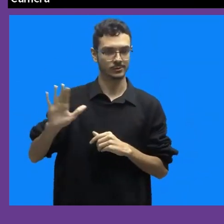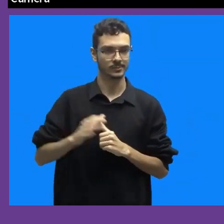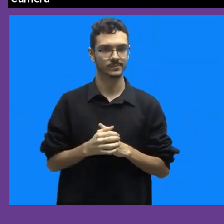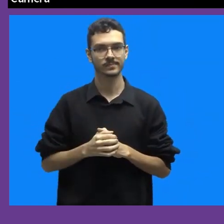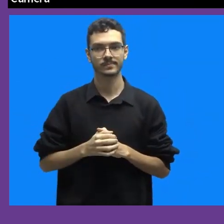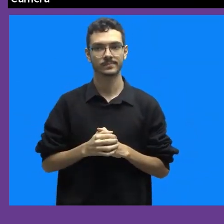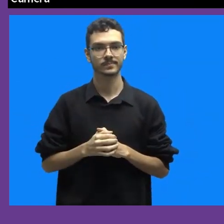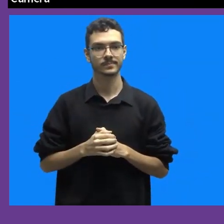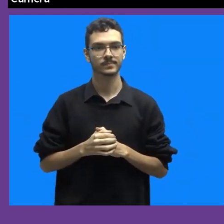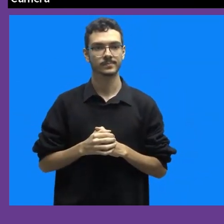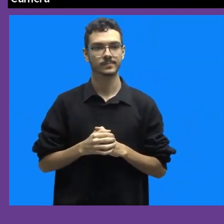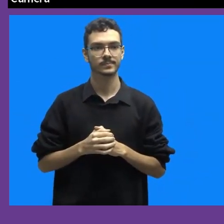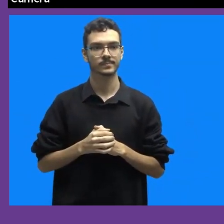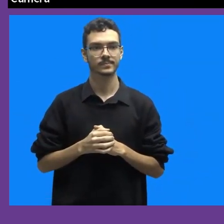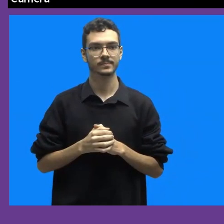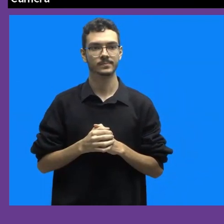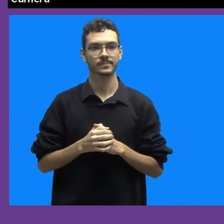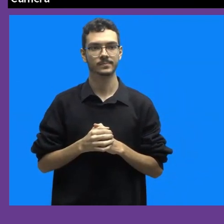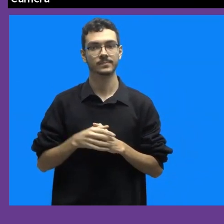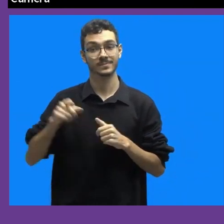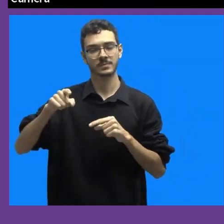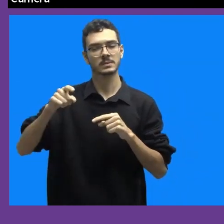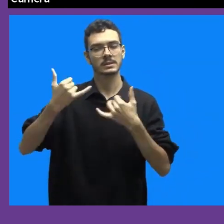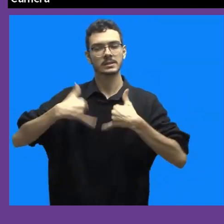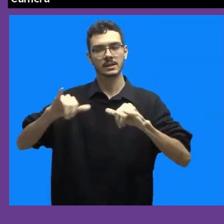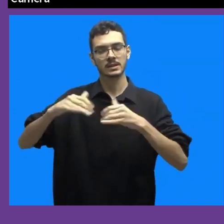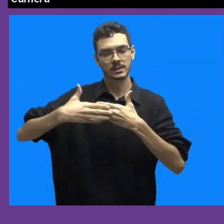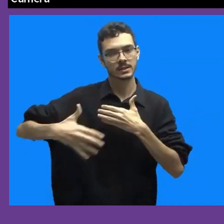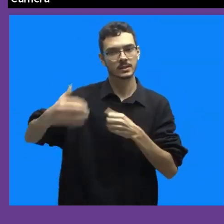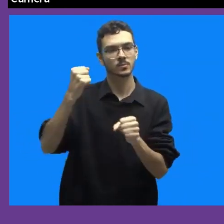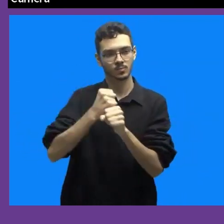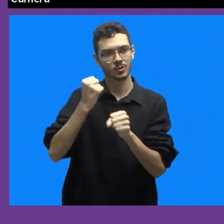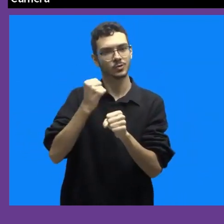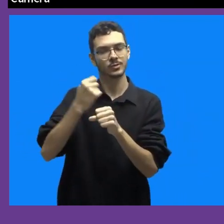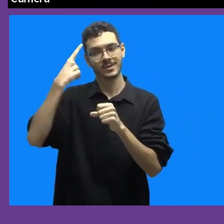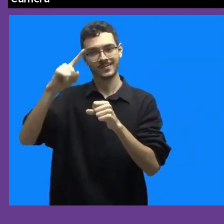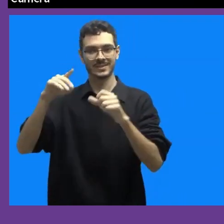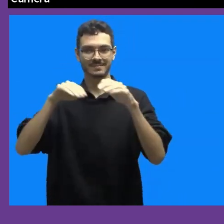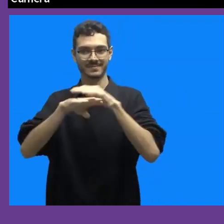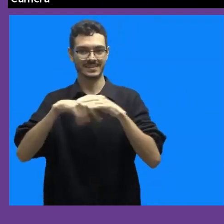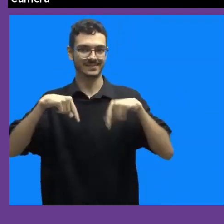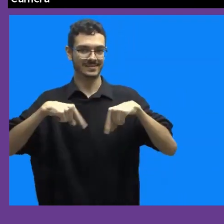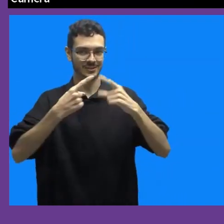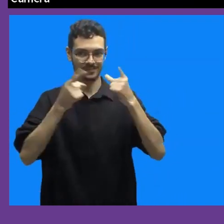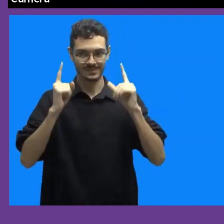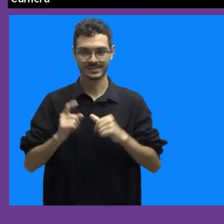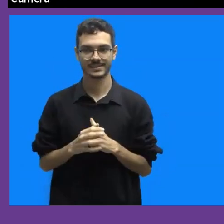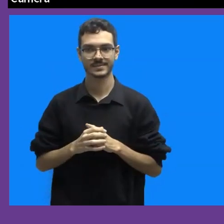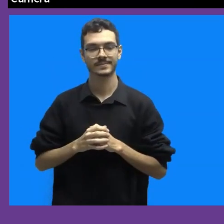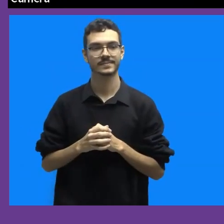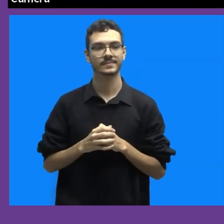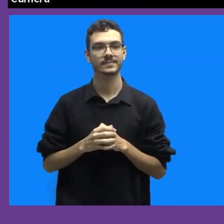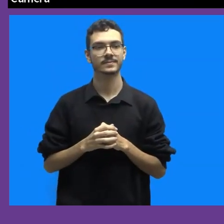also listened to talk about legislation and its impact on the private